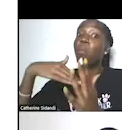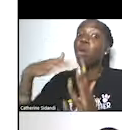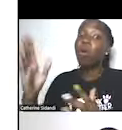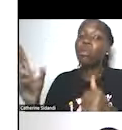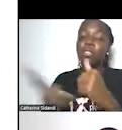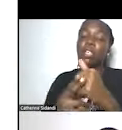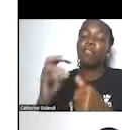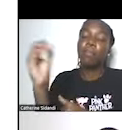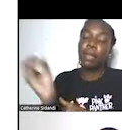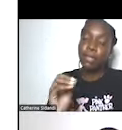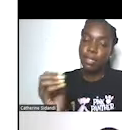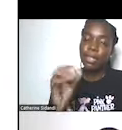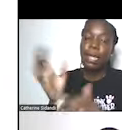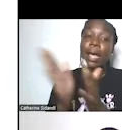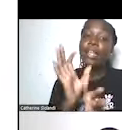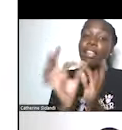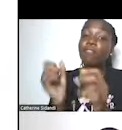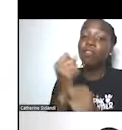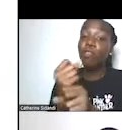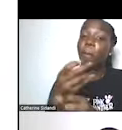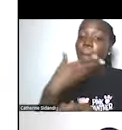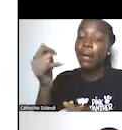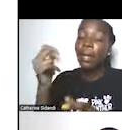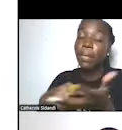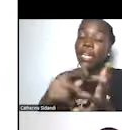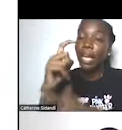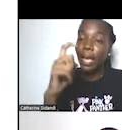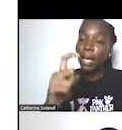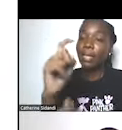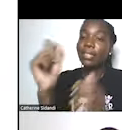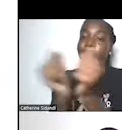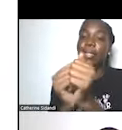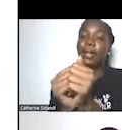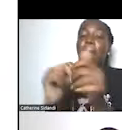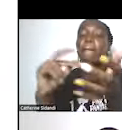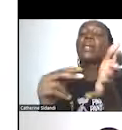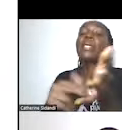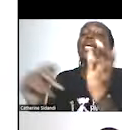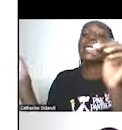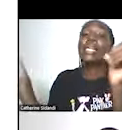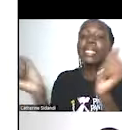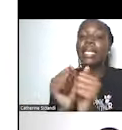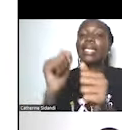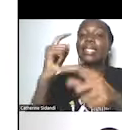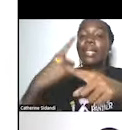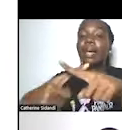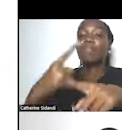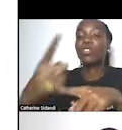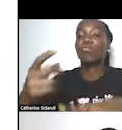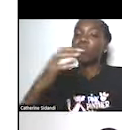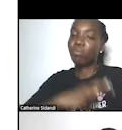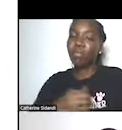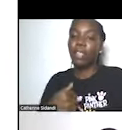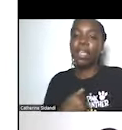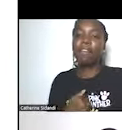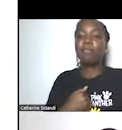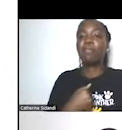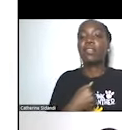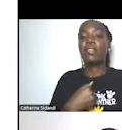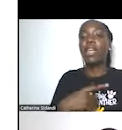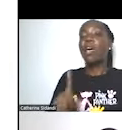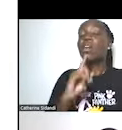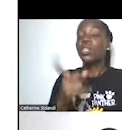it is X10. X10, meaning 10 times you gain something out of it. So we are saying that is